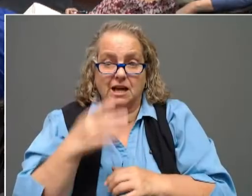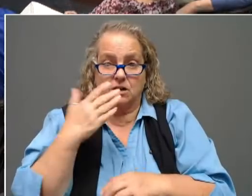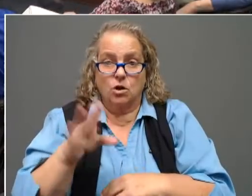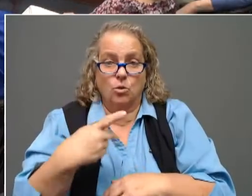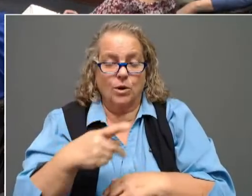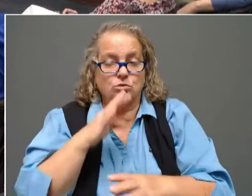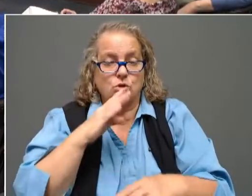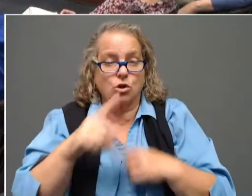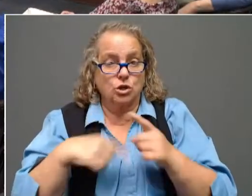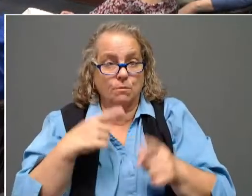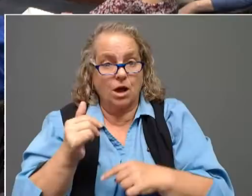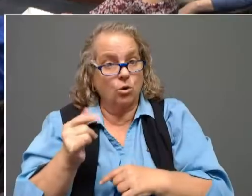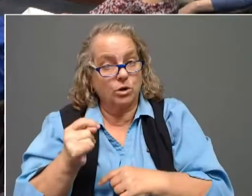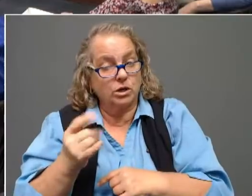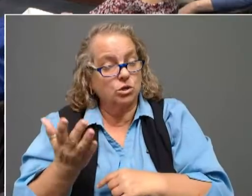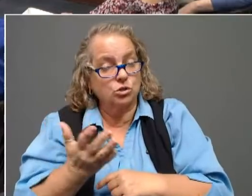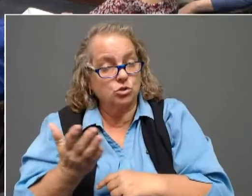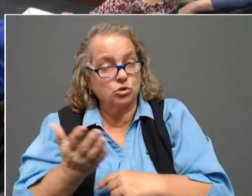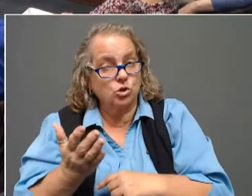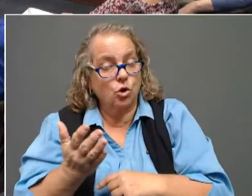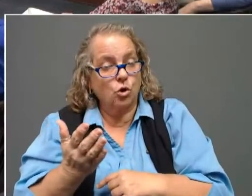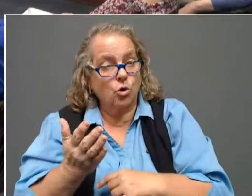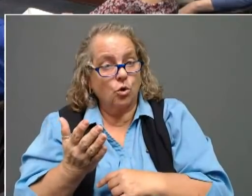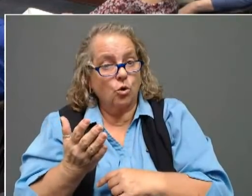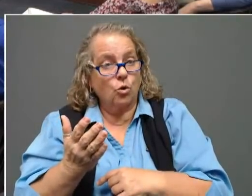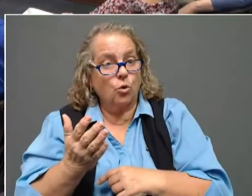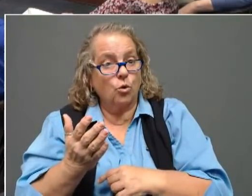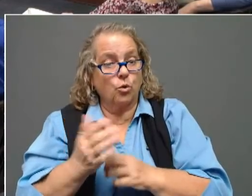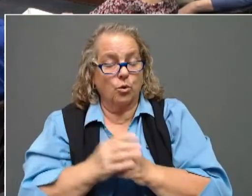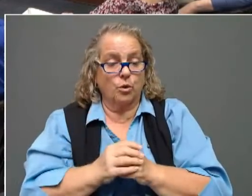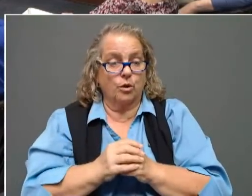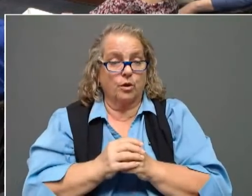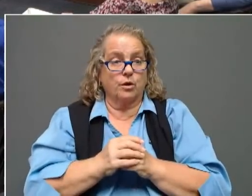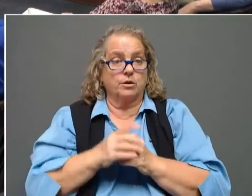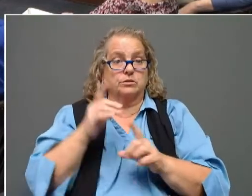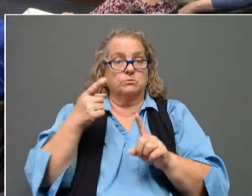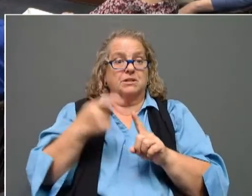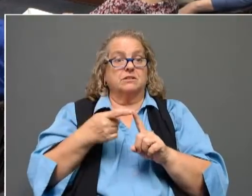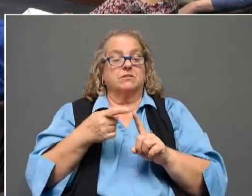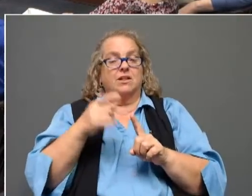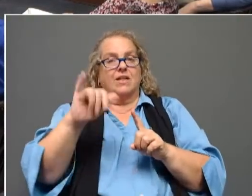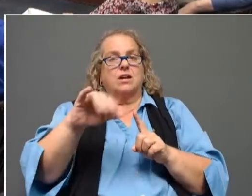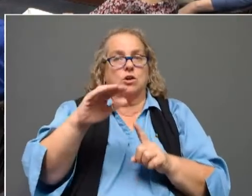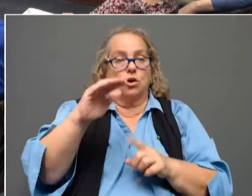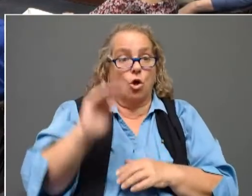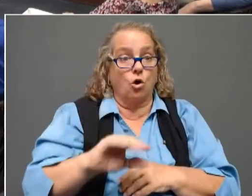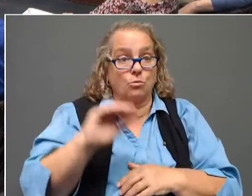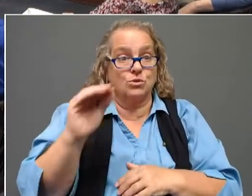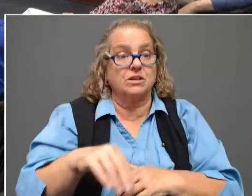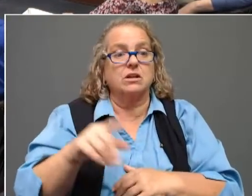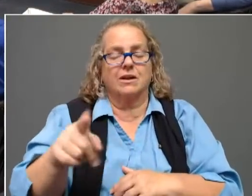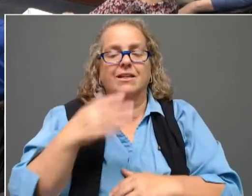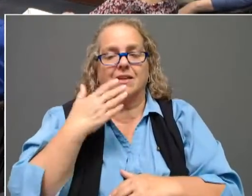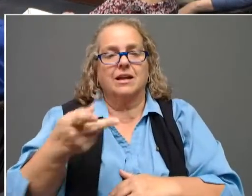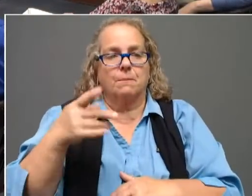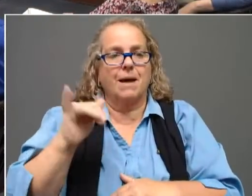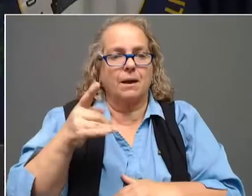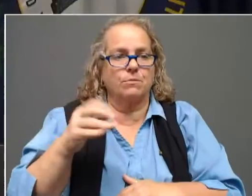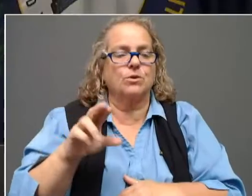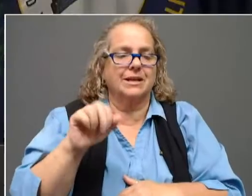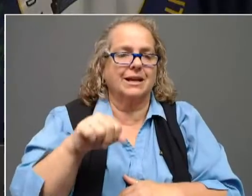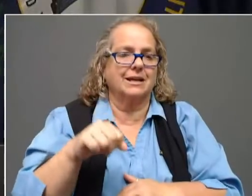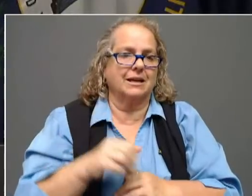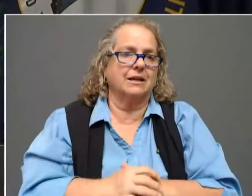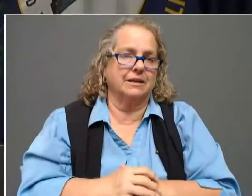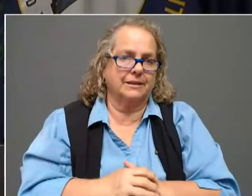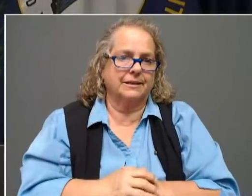accurate in terms of the counties that are sort of below that 50%. Thanks, Piper. Boy, when